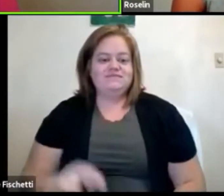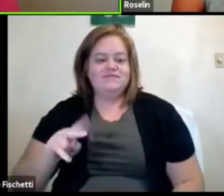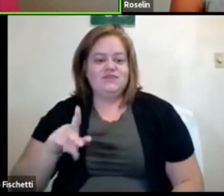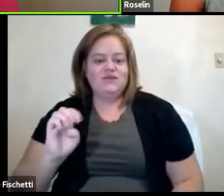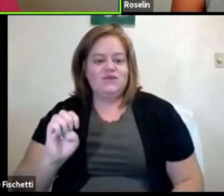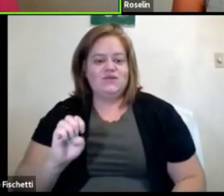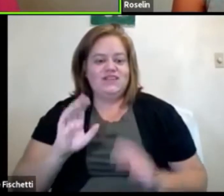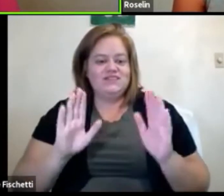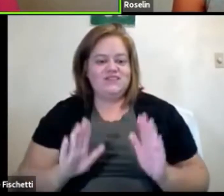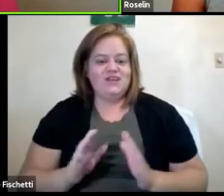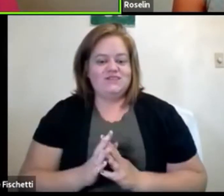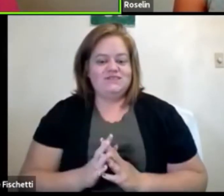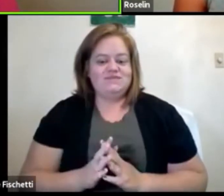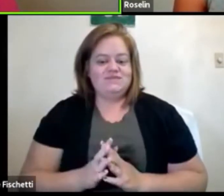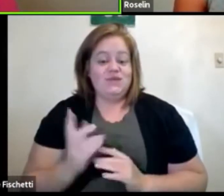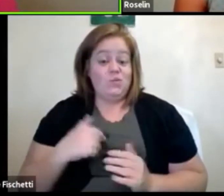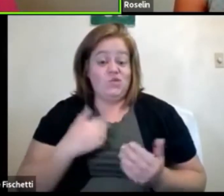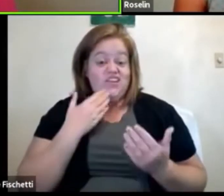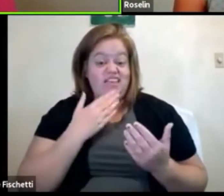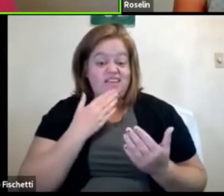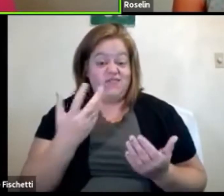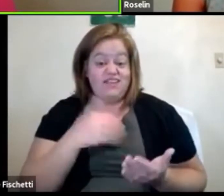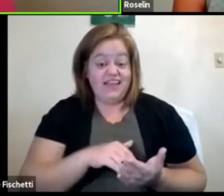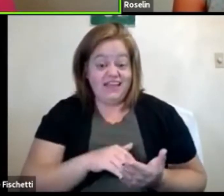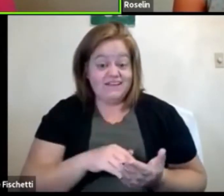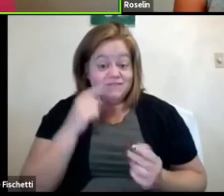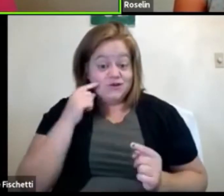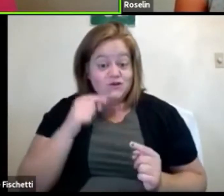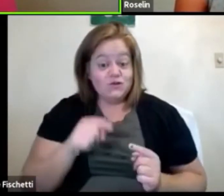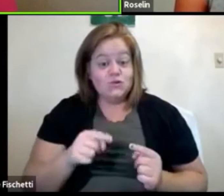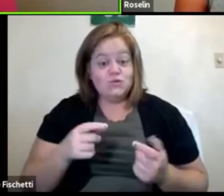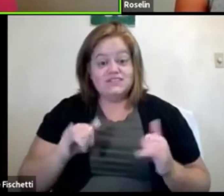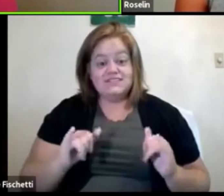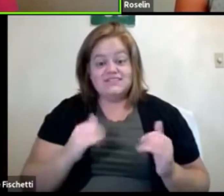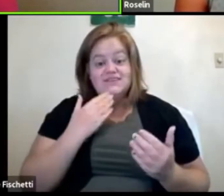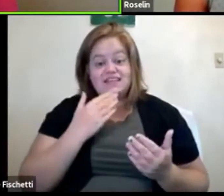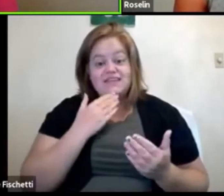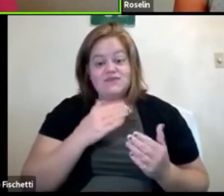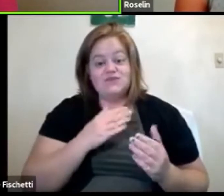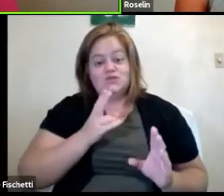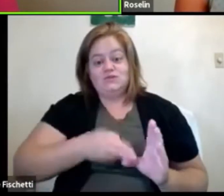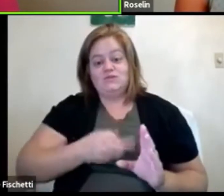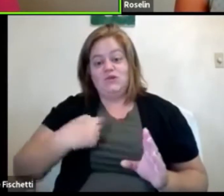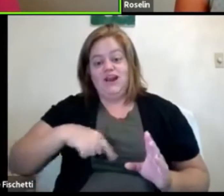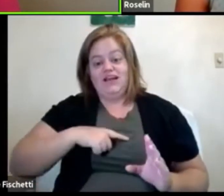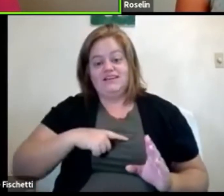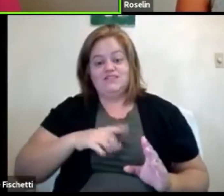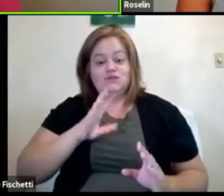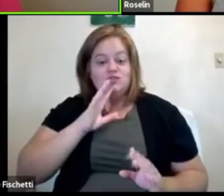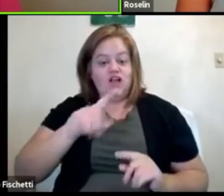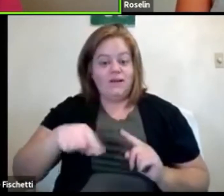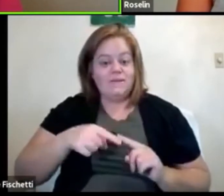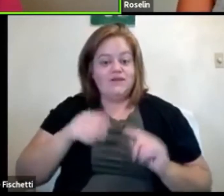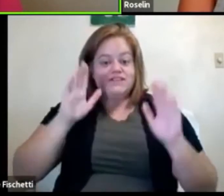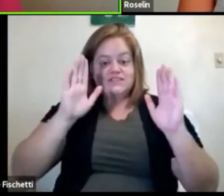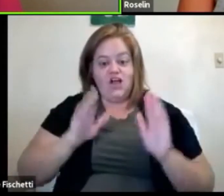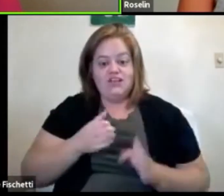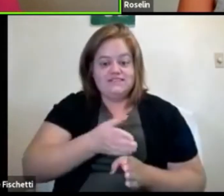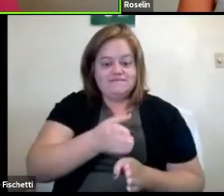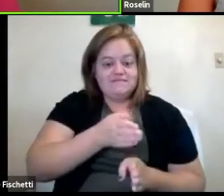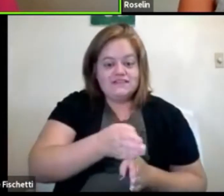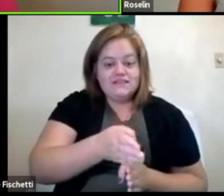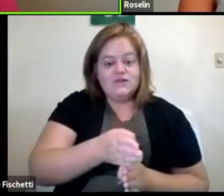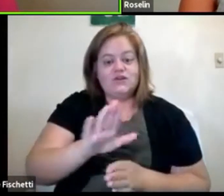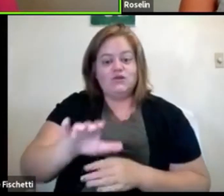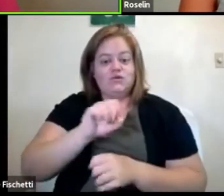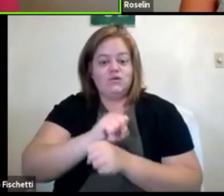so grateful, just to reiterate again, we're so grateful to have you with us today talking about this awesome field and the work that